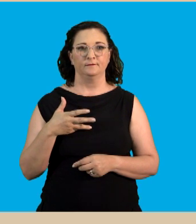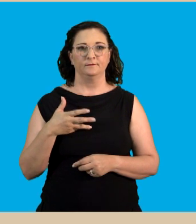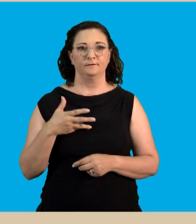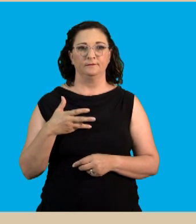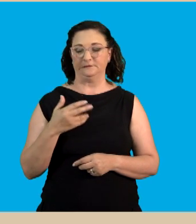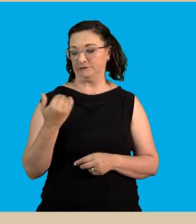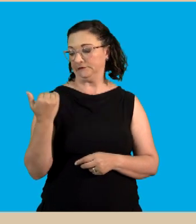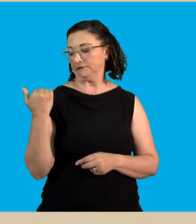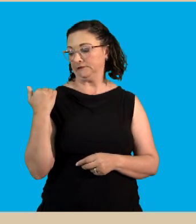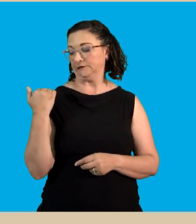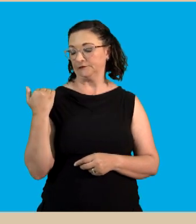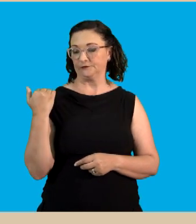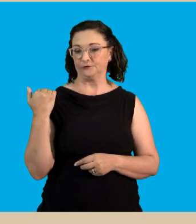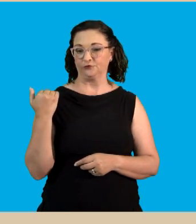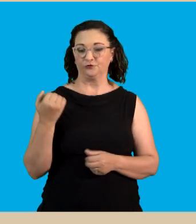just